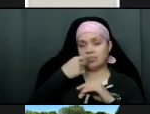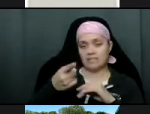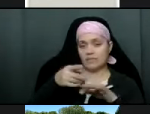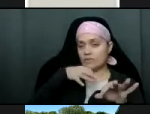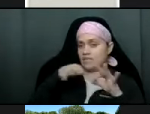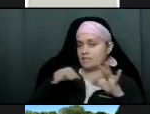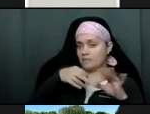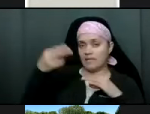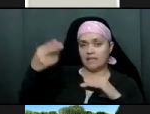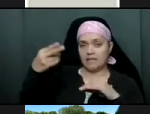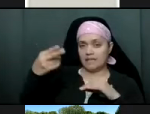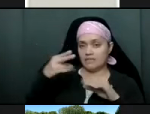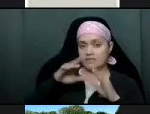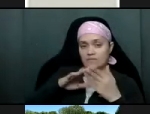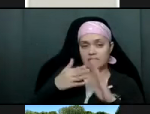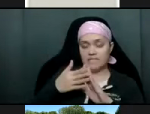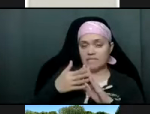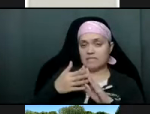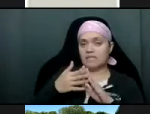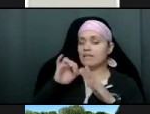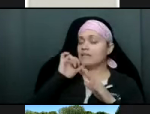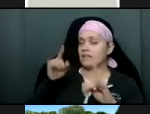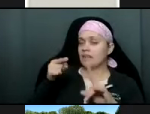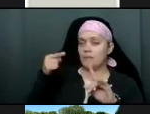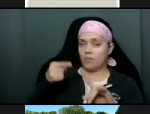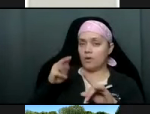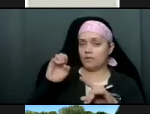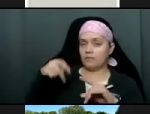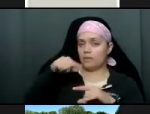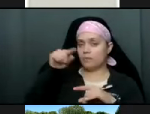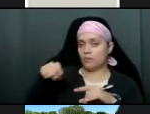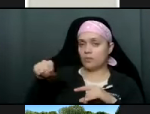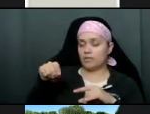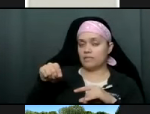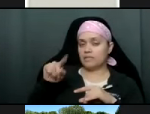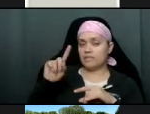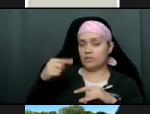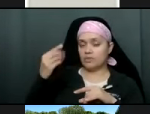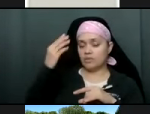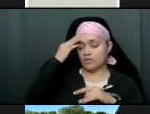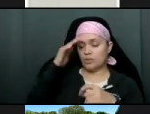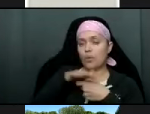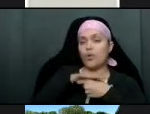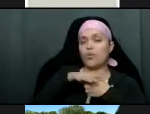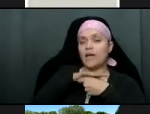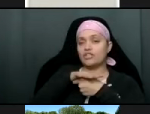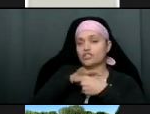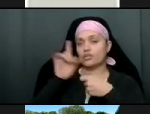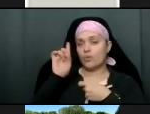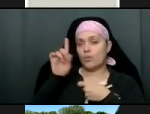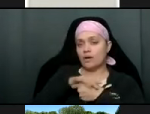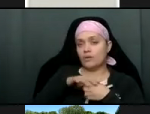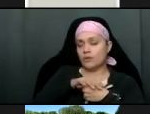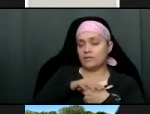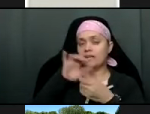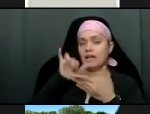the history of any of those cities. That's not the point of the map quiz. The map quiz is to know where those cities are. And I